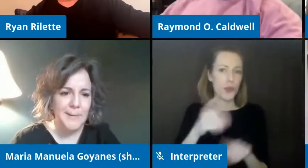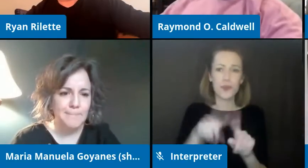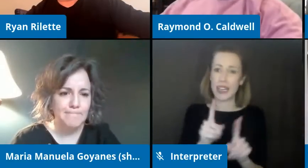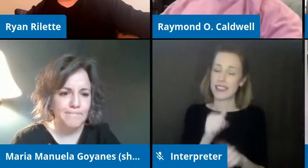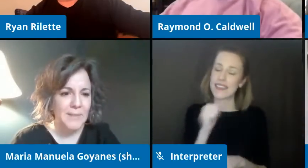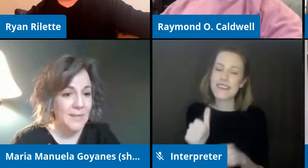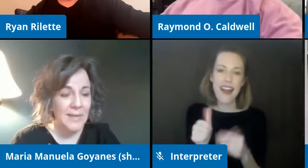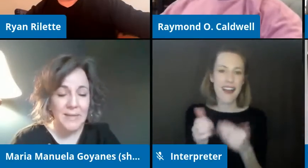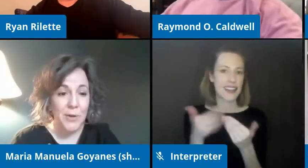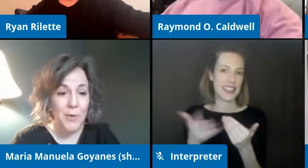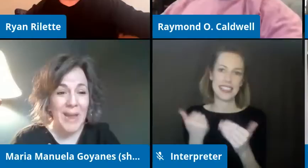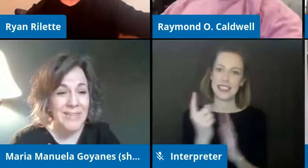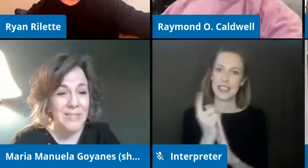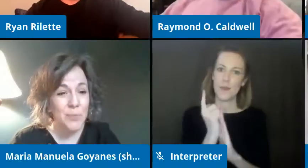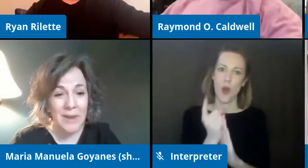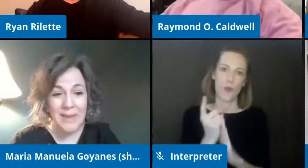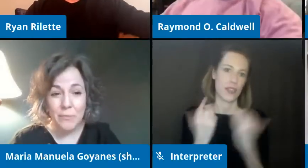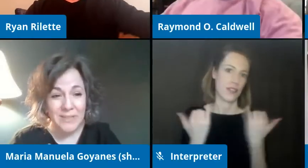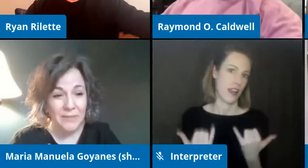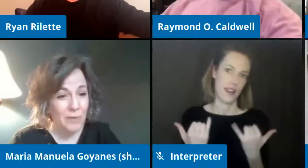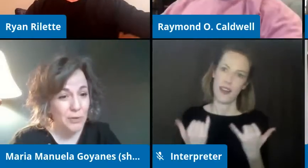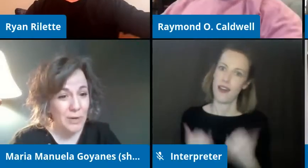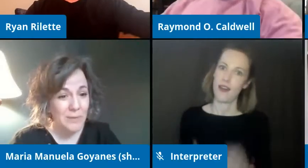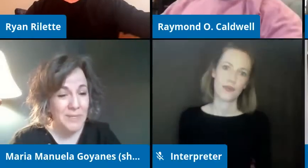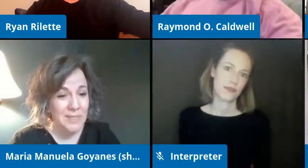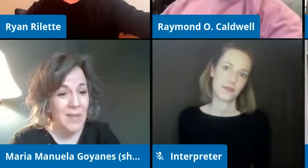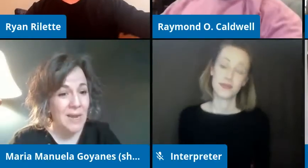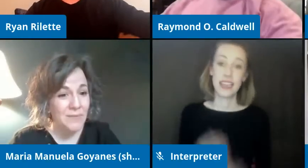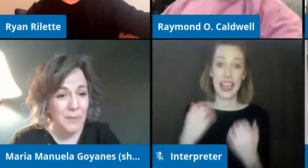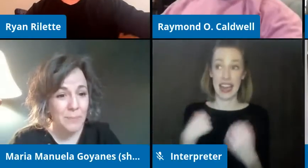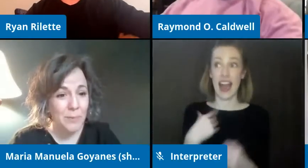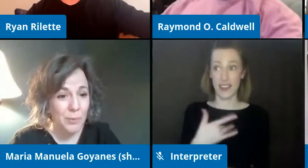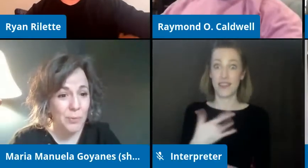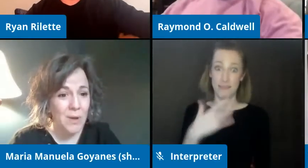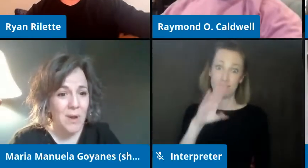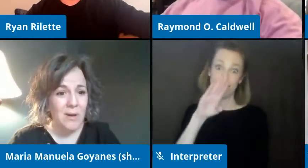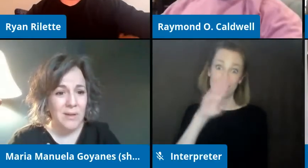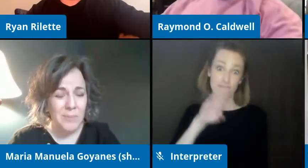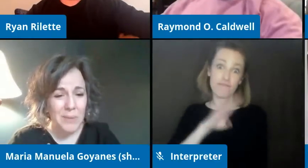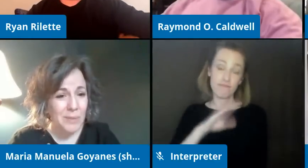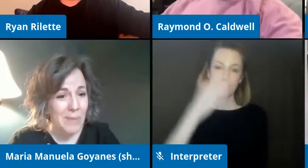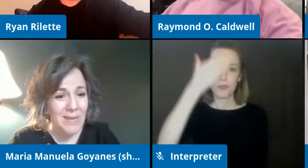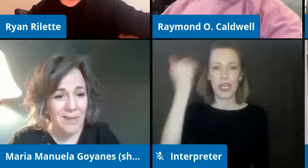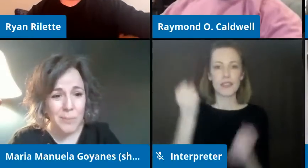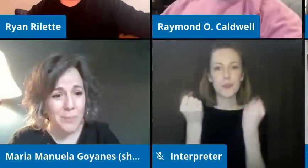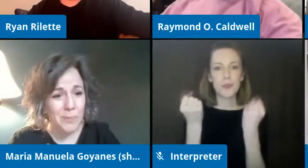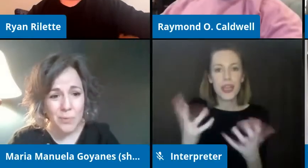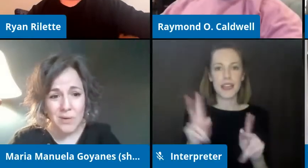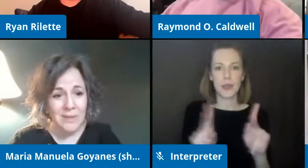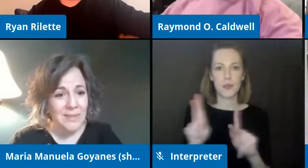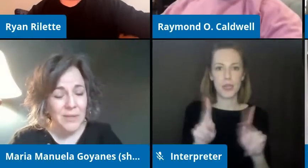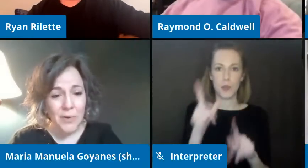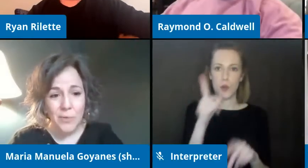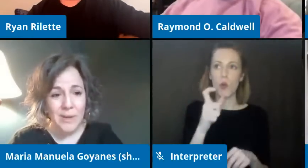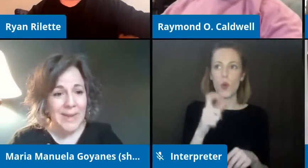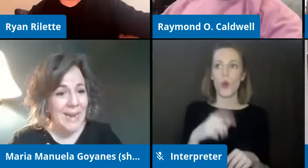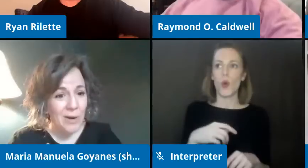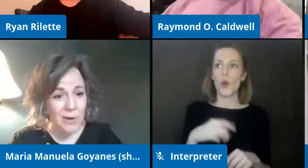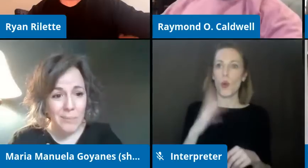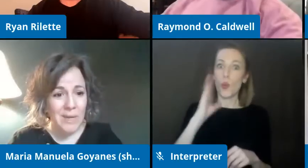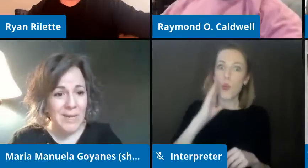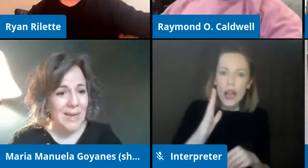moment. You know, and this is where I get really frustrated, because a lot of the people who are going to be able to make it are people who are, you